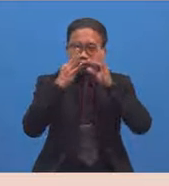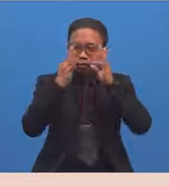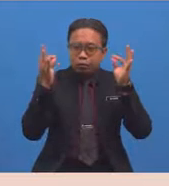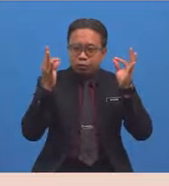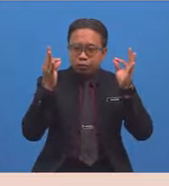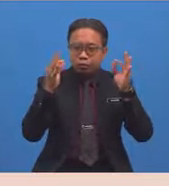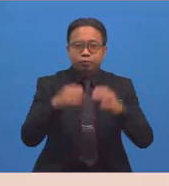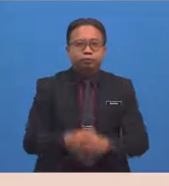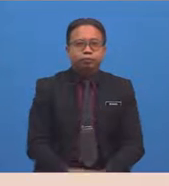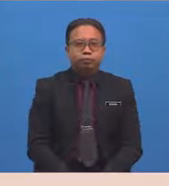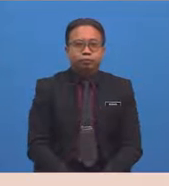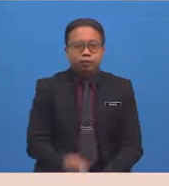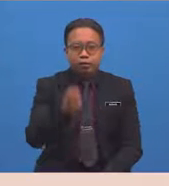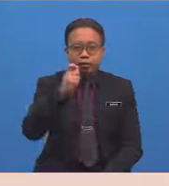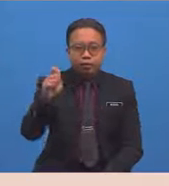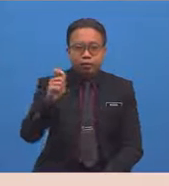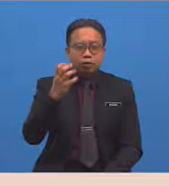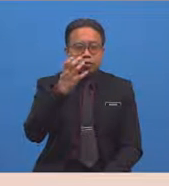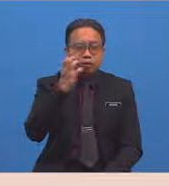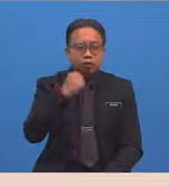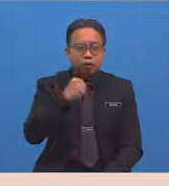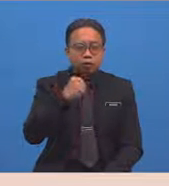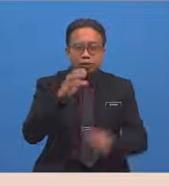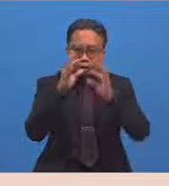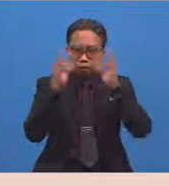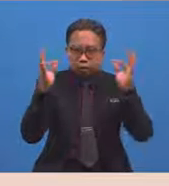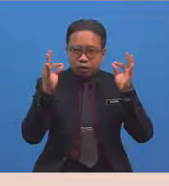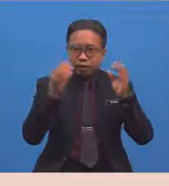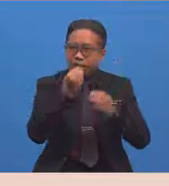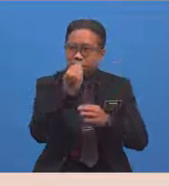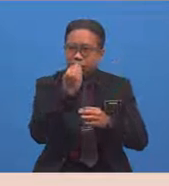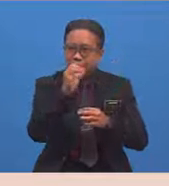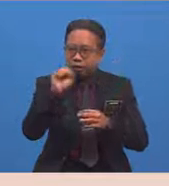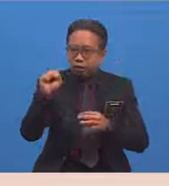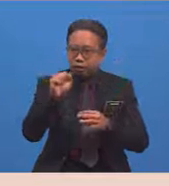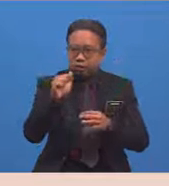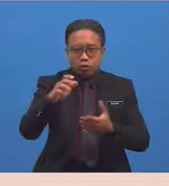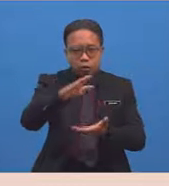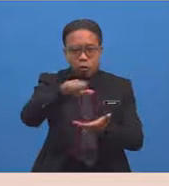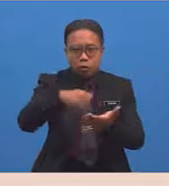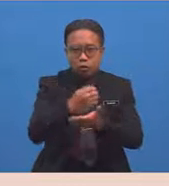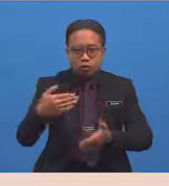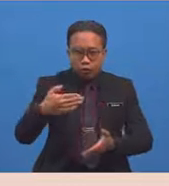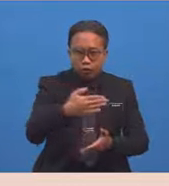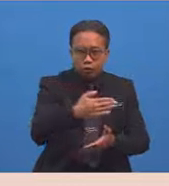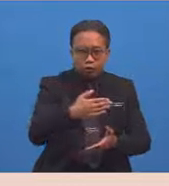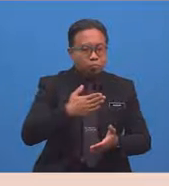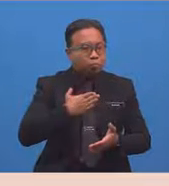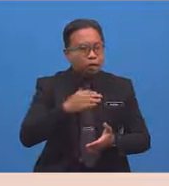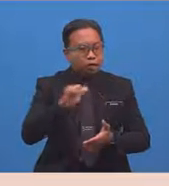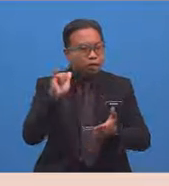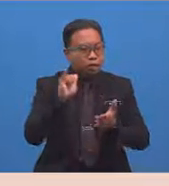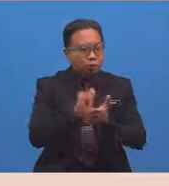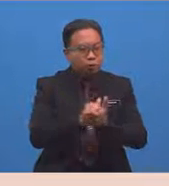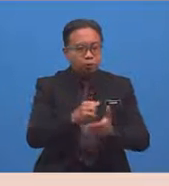this cute orange cat. The orange cat eats a whole fish by itself. In this picture, the orange